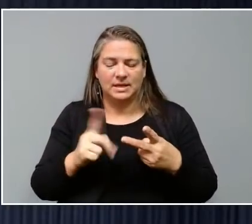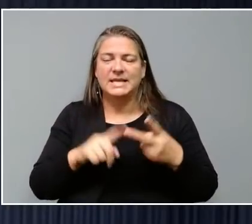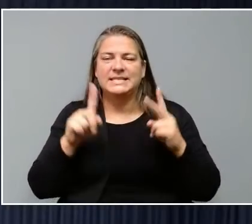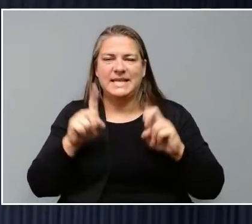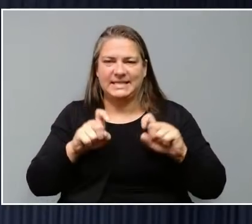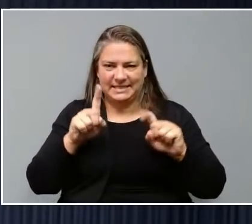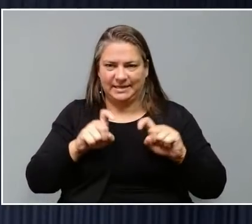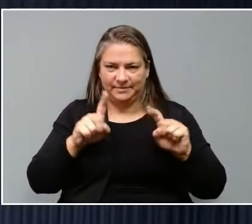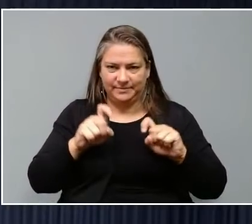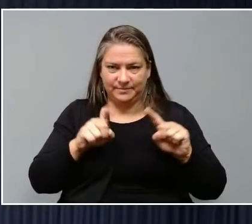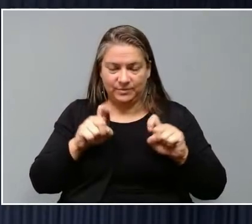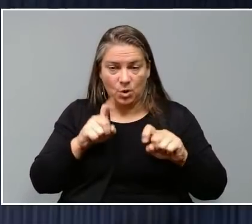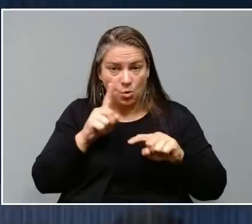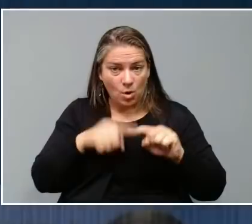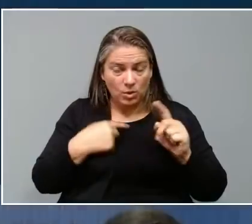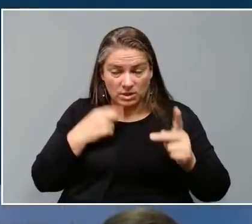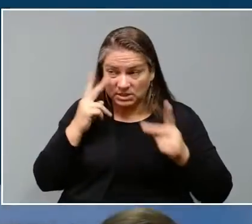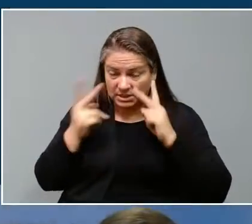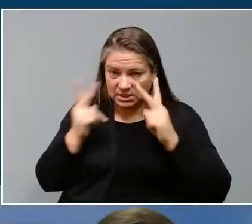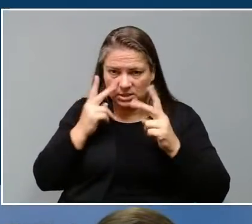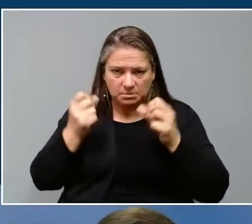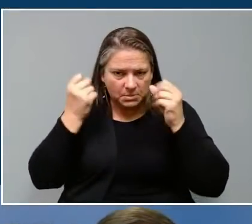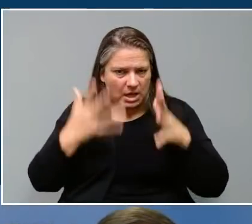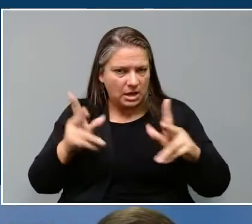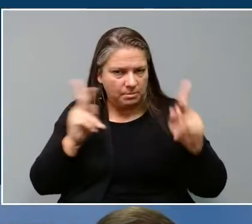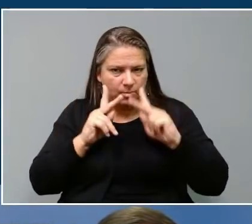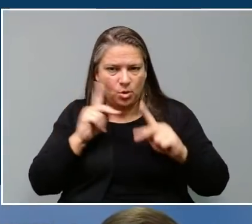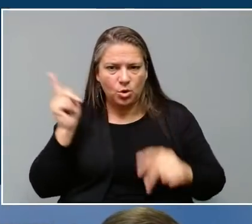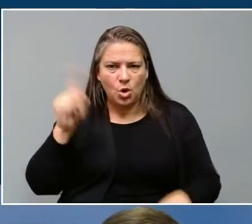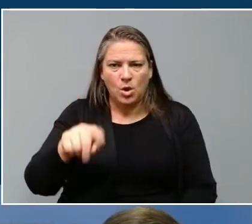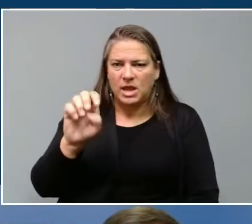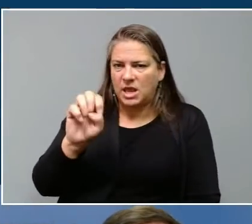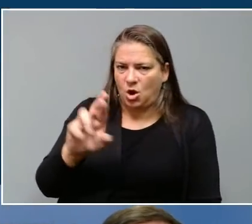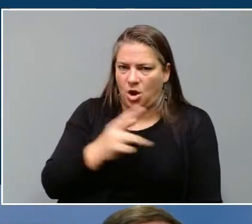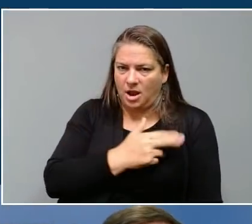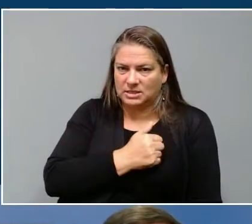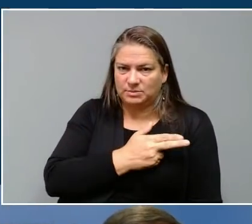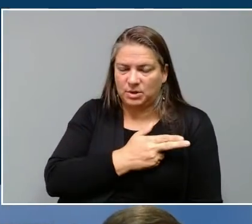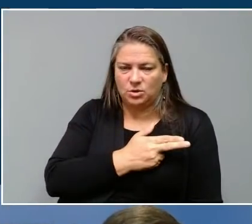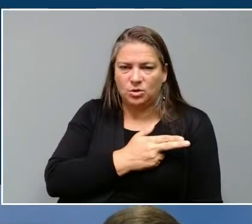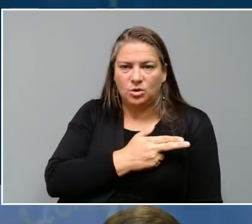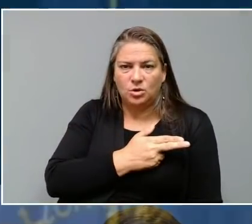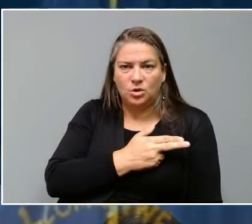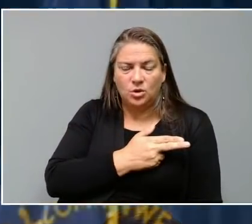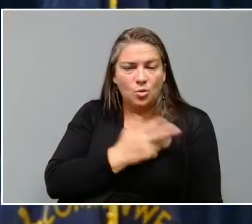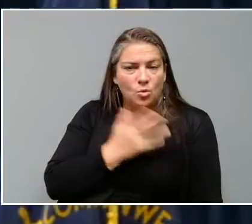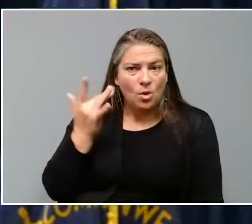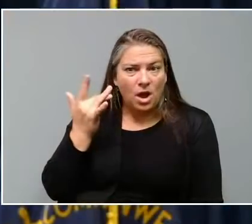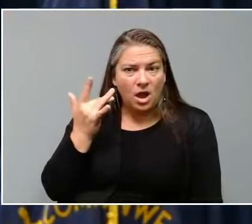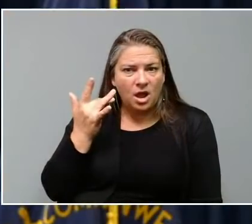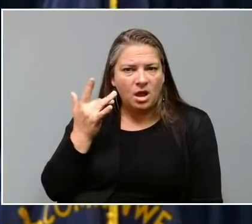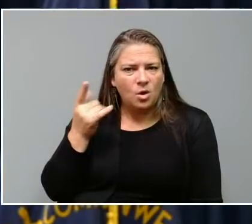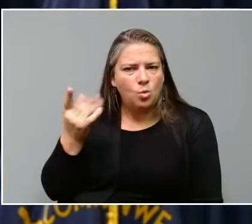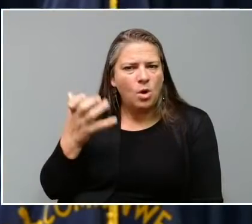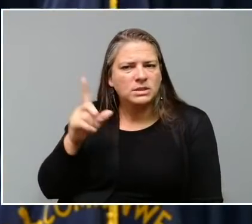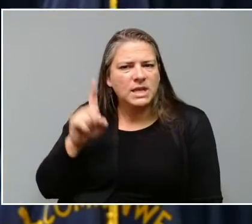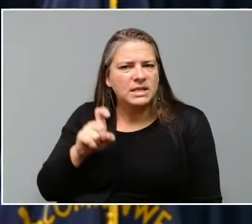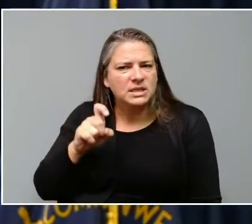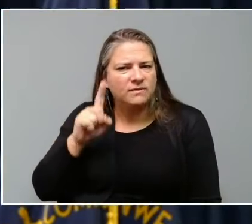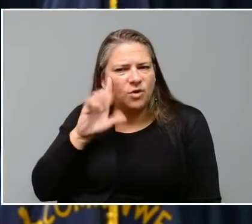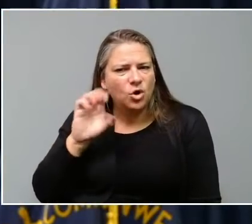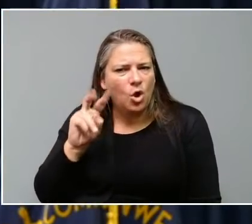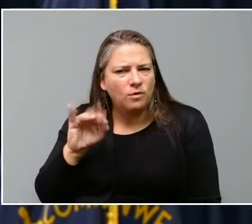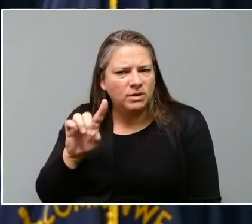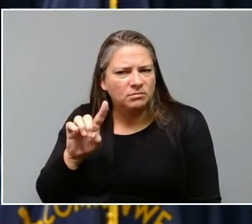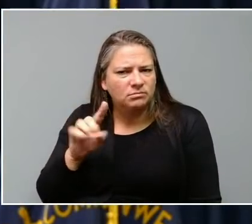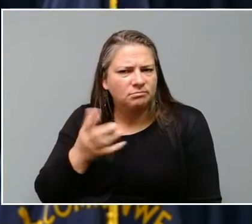seen is so many people coming into an ER or a hospital to get tested for COVID. Let me say it again. If you are just needing a COVID test, if